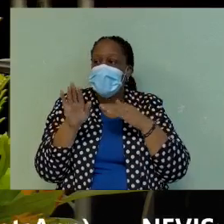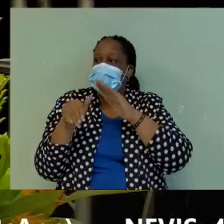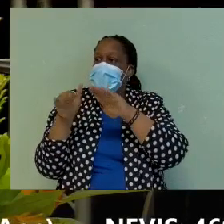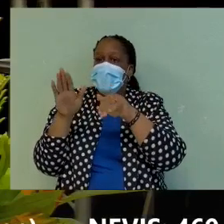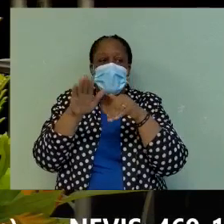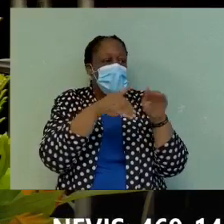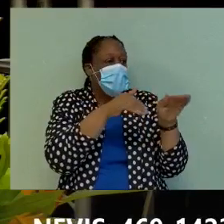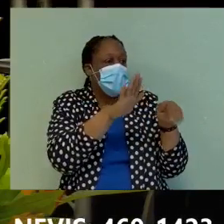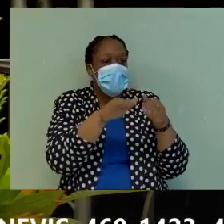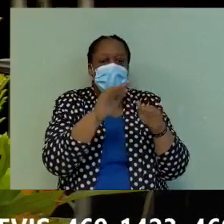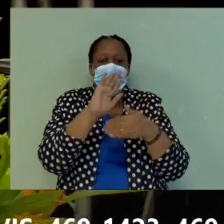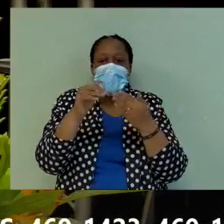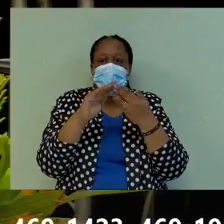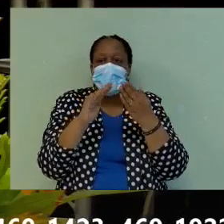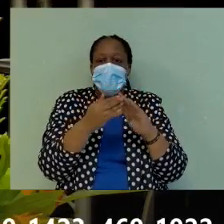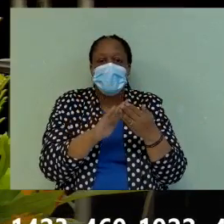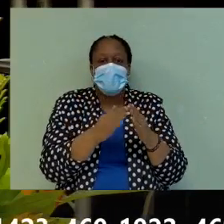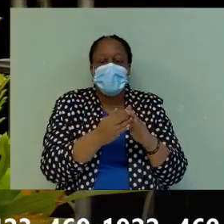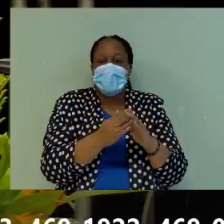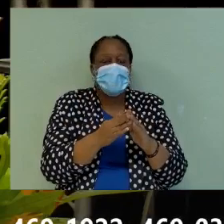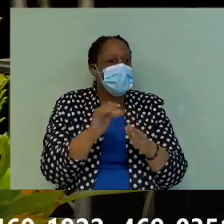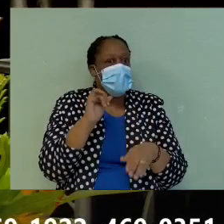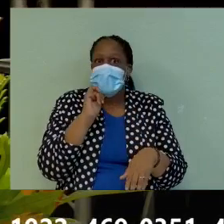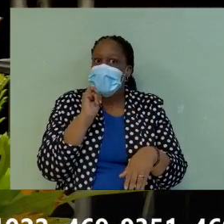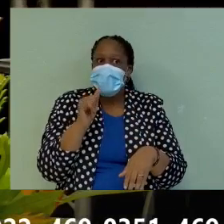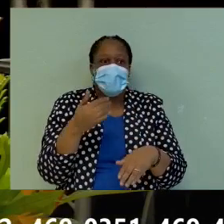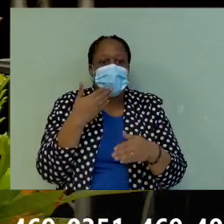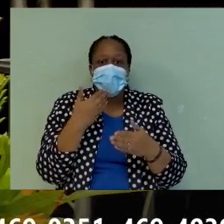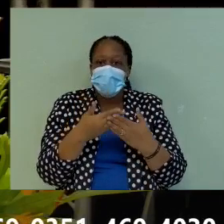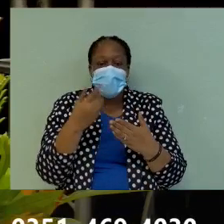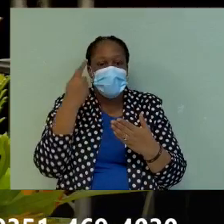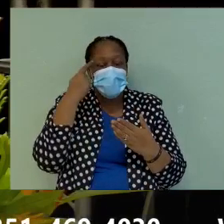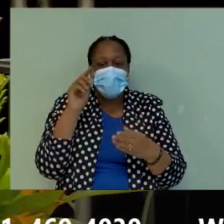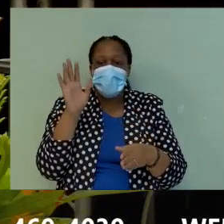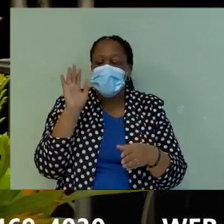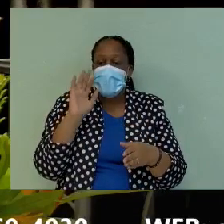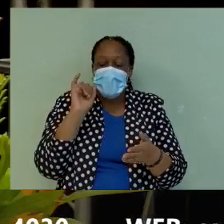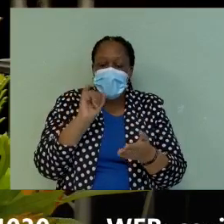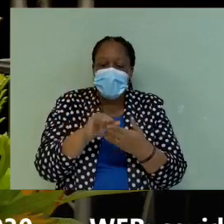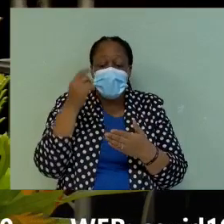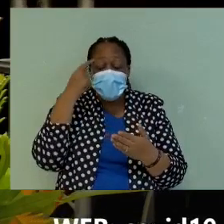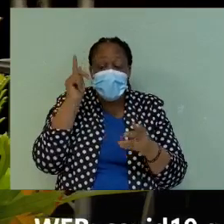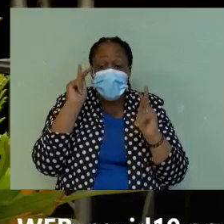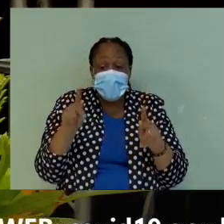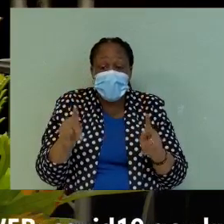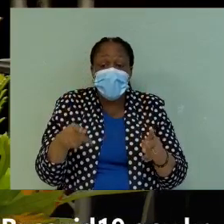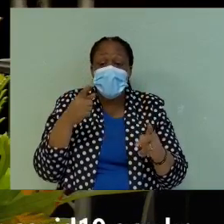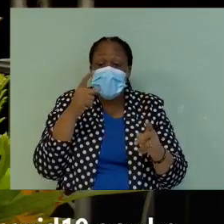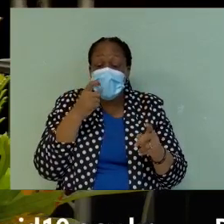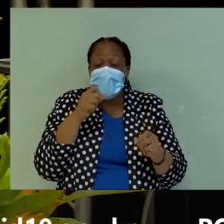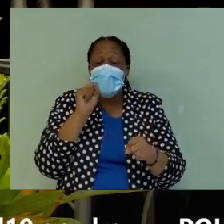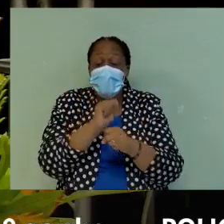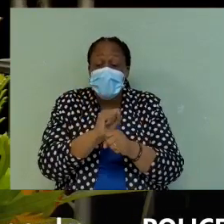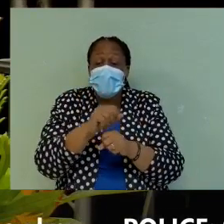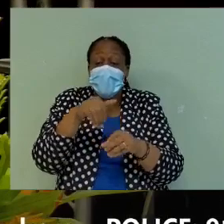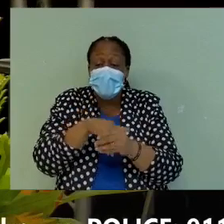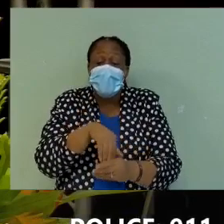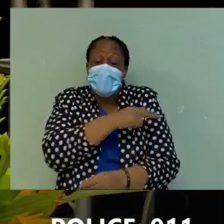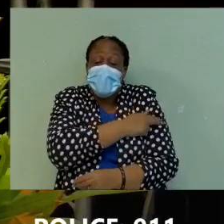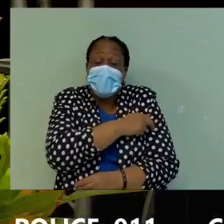although it is the best mask in terms of filtering out microorganisms, it is not the mask to be walking around town. And so you can start off